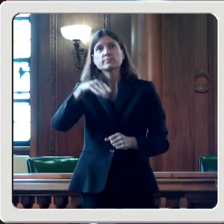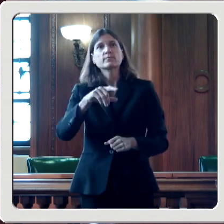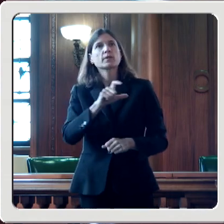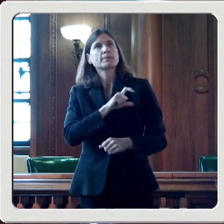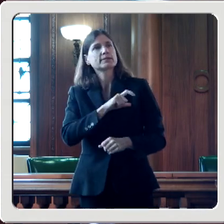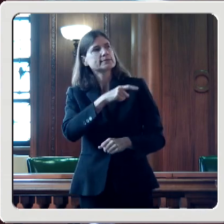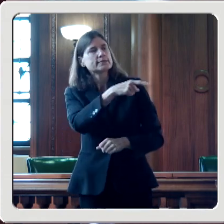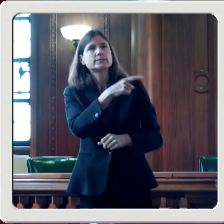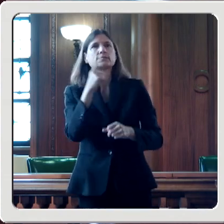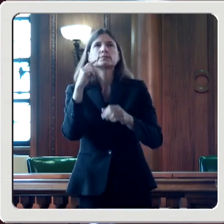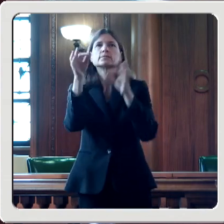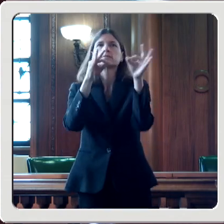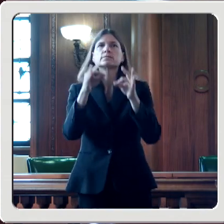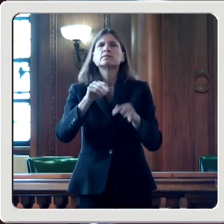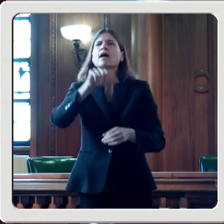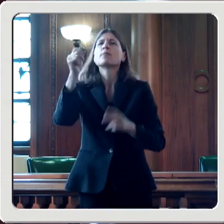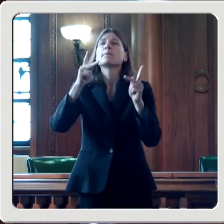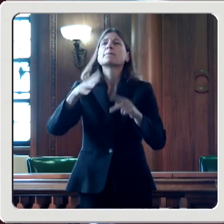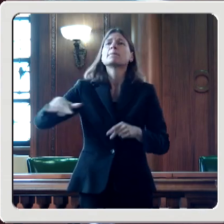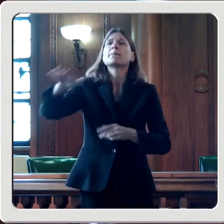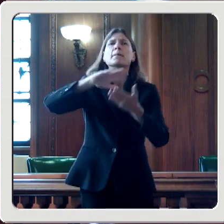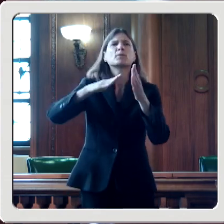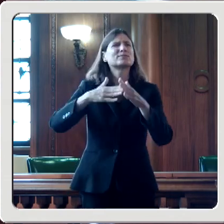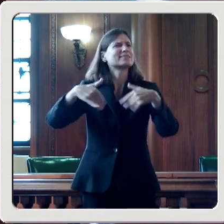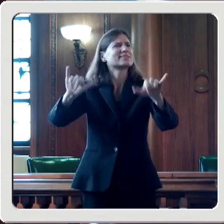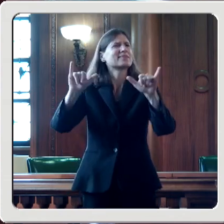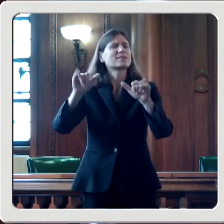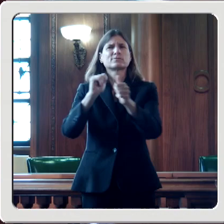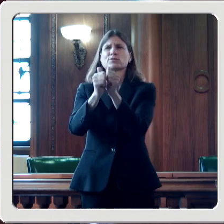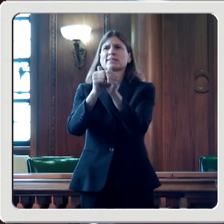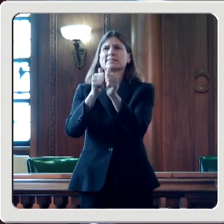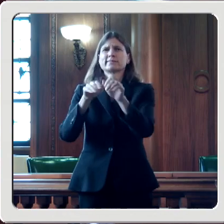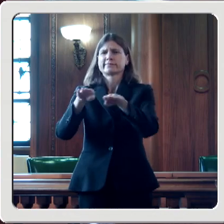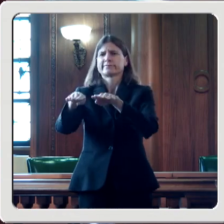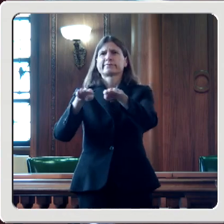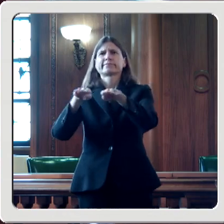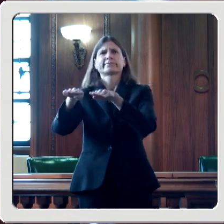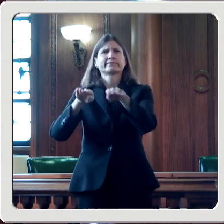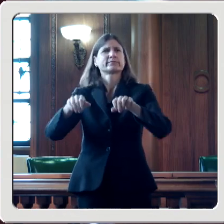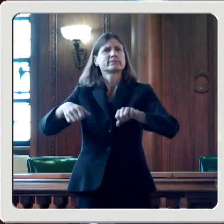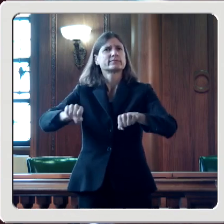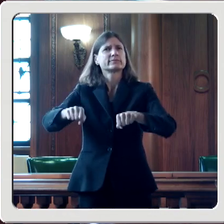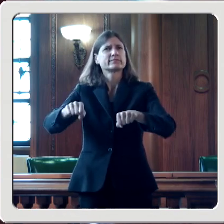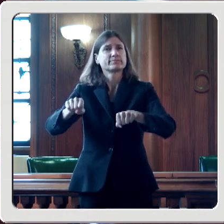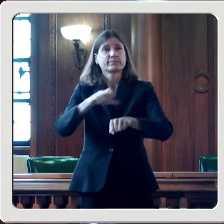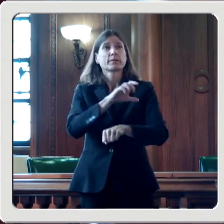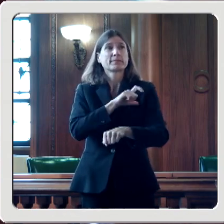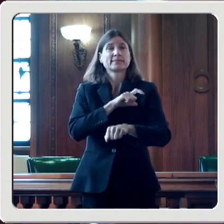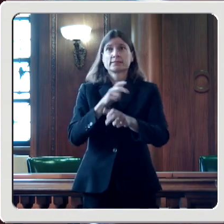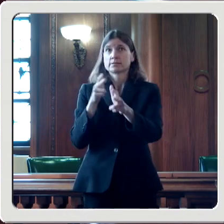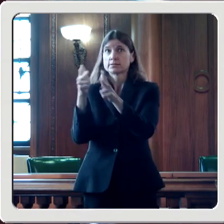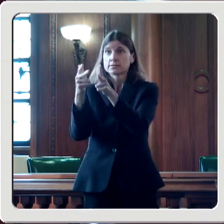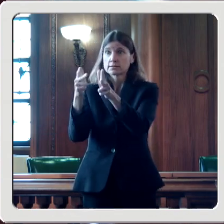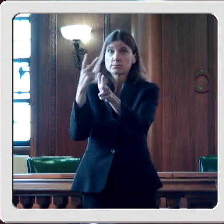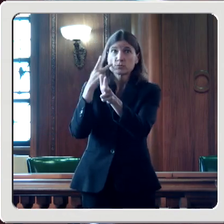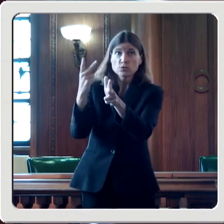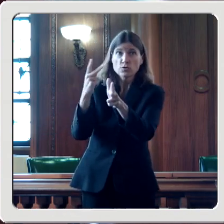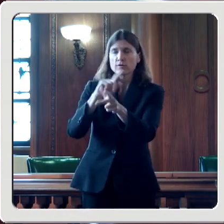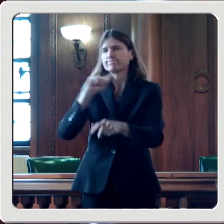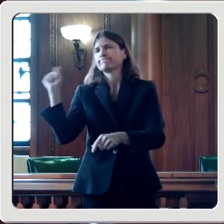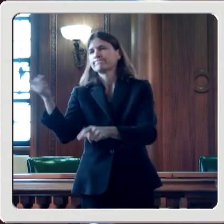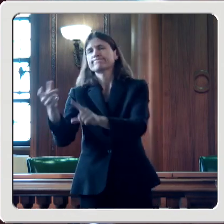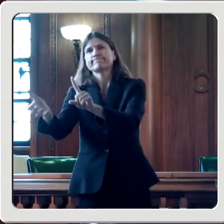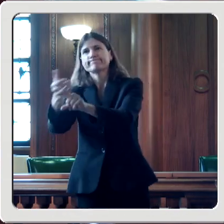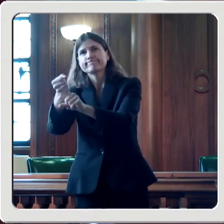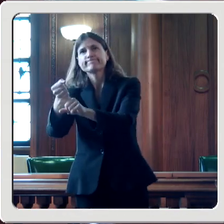bike patrols, ATVs. A number were confiscated. A number of arrests were made. Drag